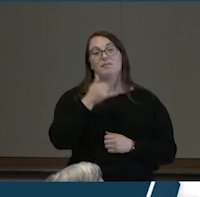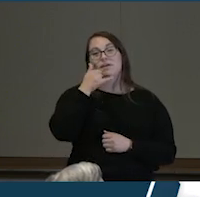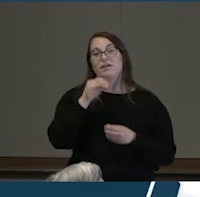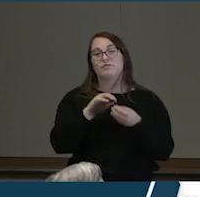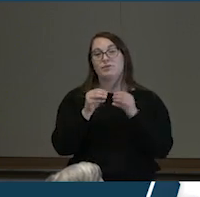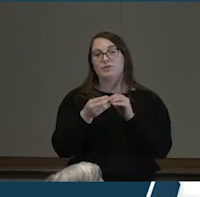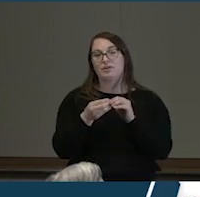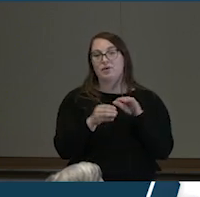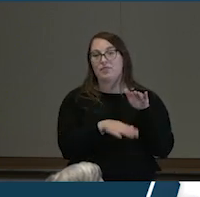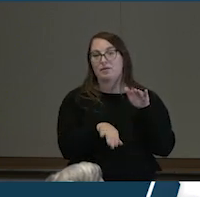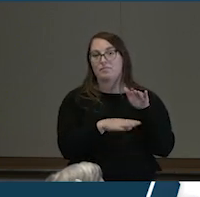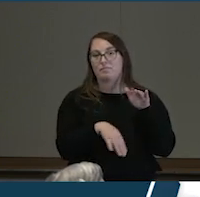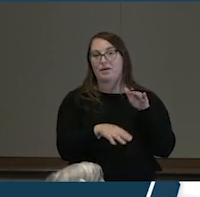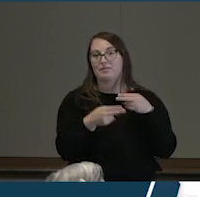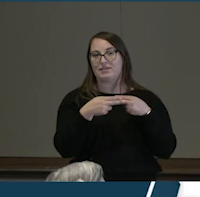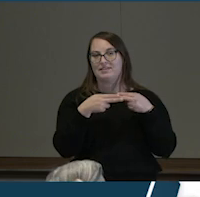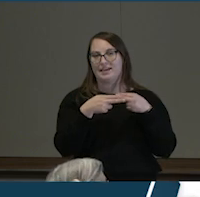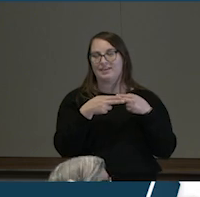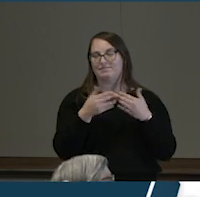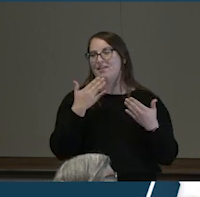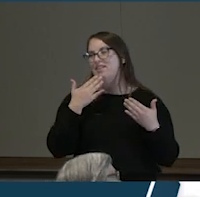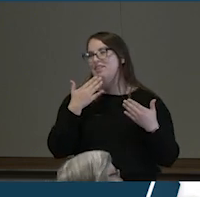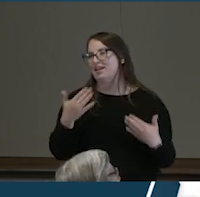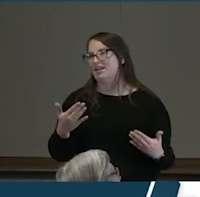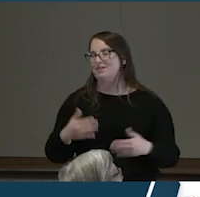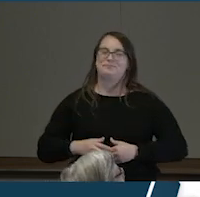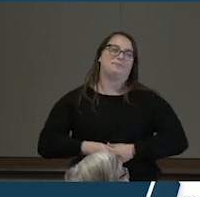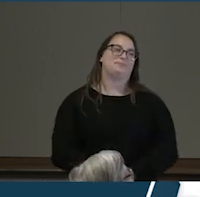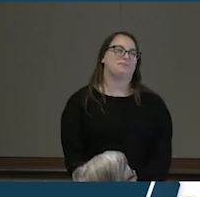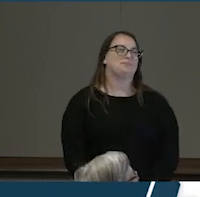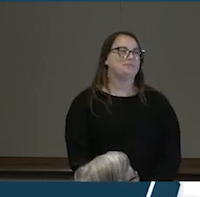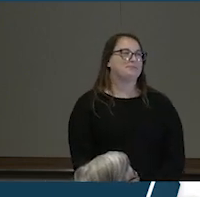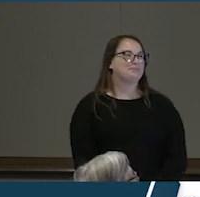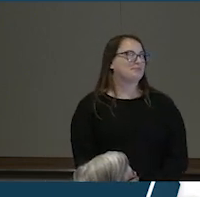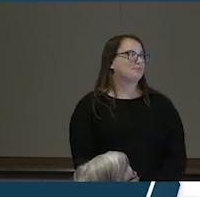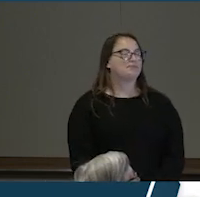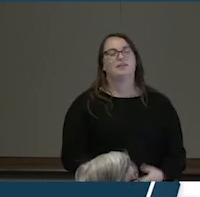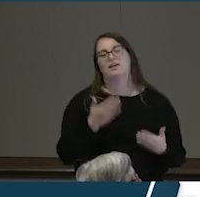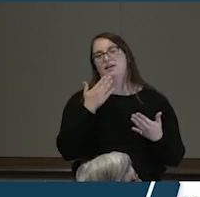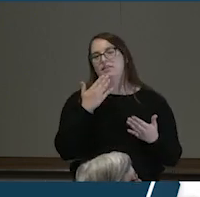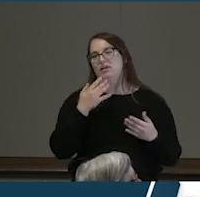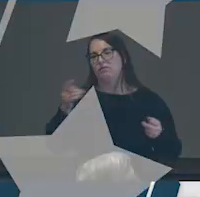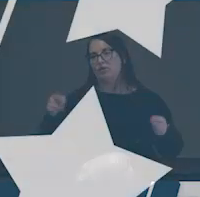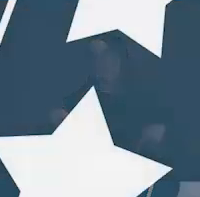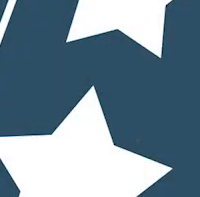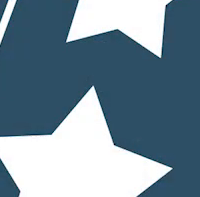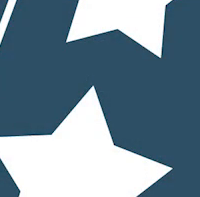And thank you. Oh, and here's me again. All right, thank you guys for being here.